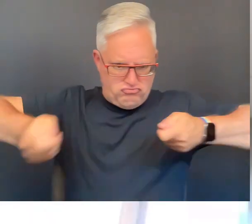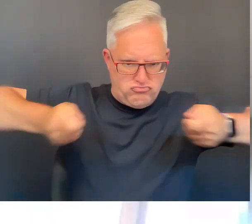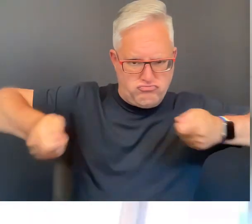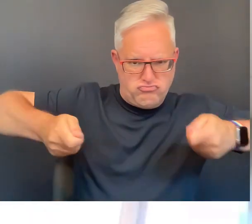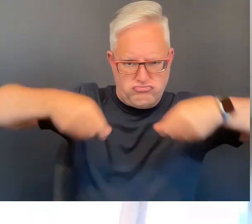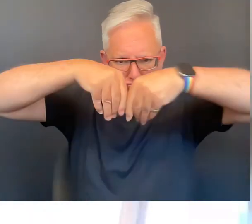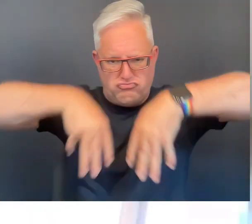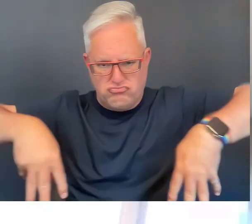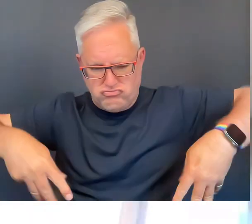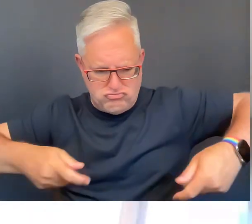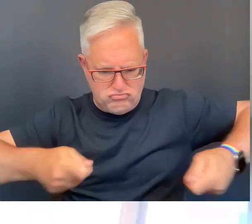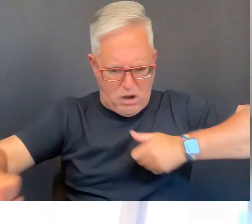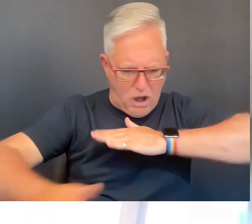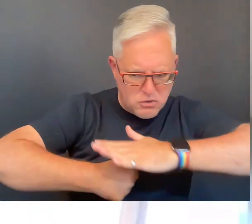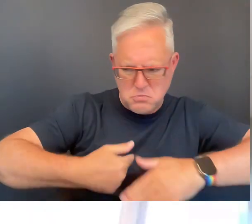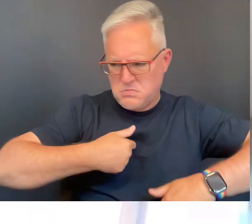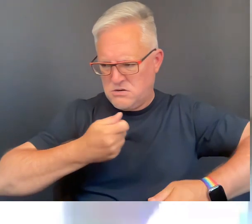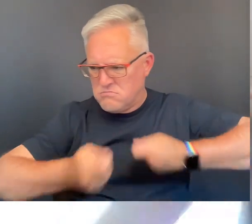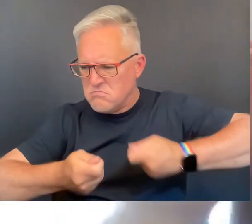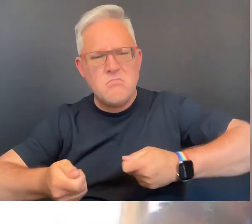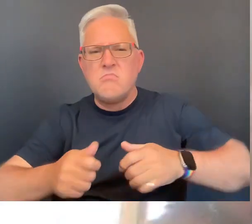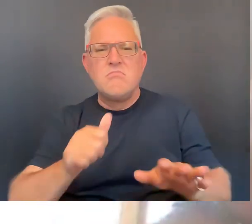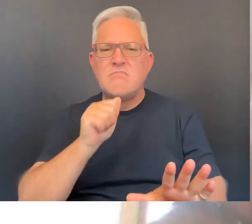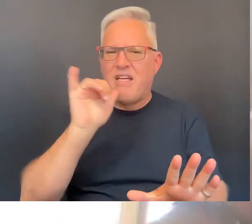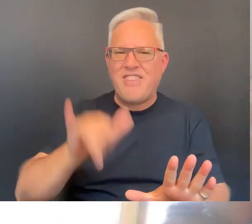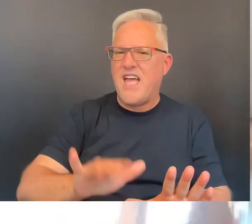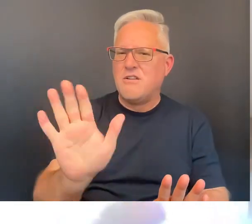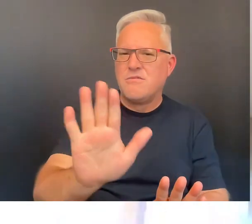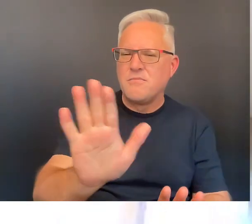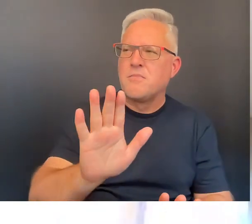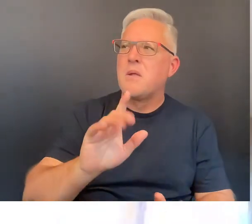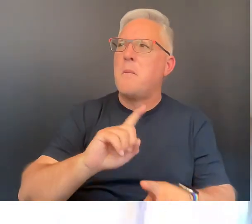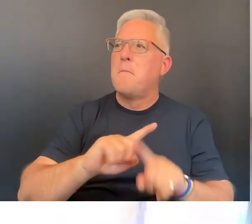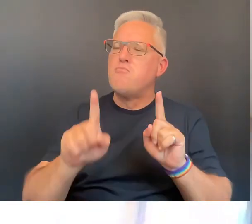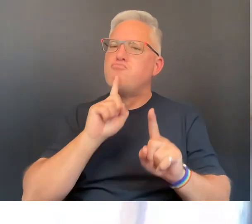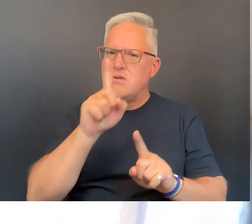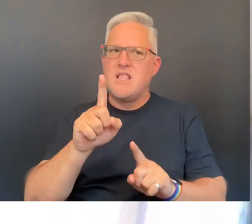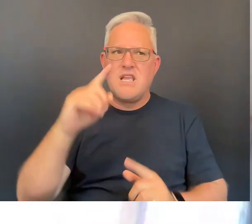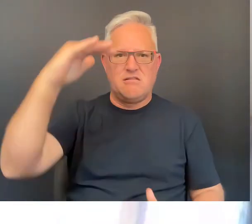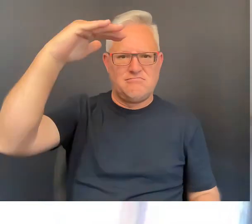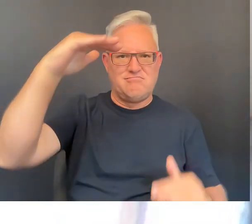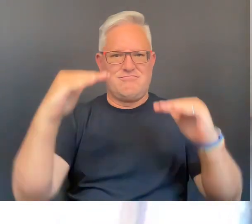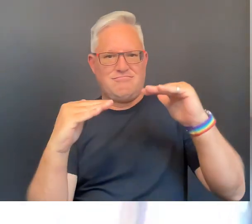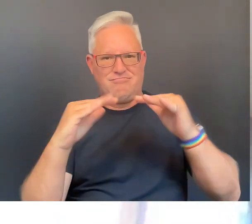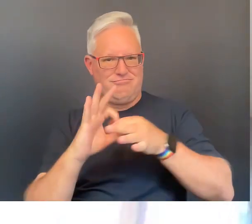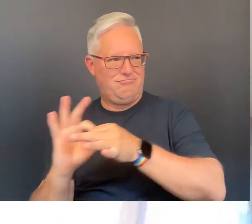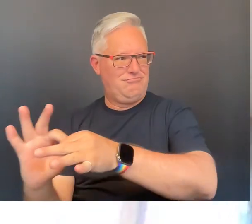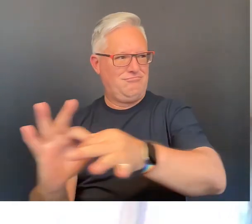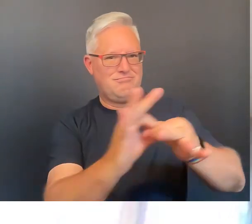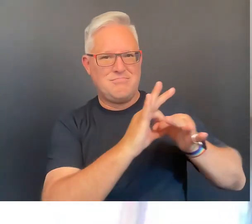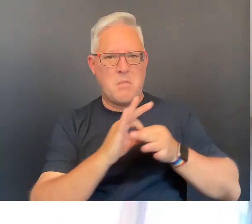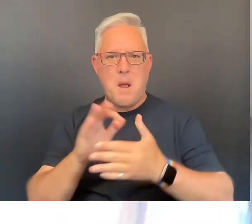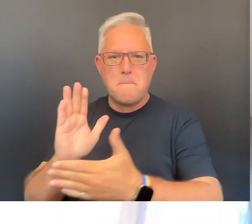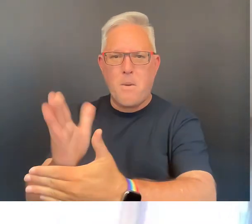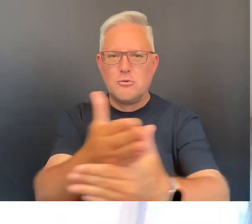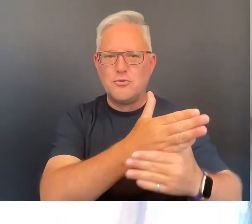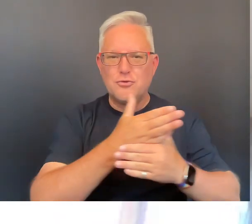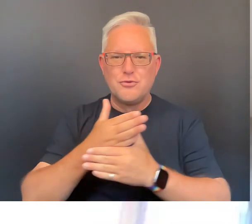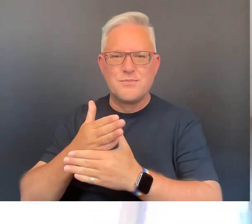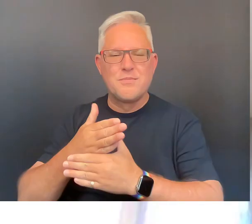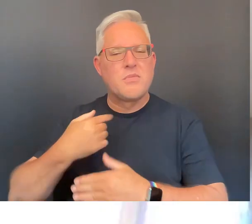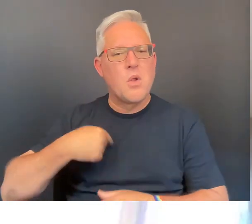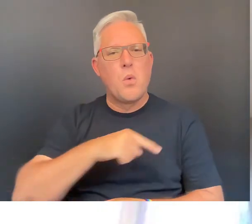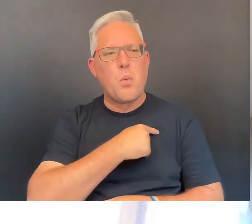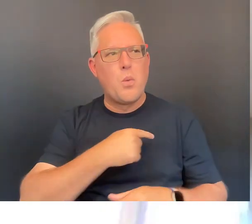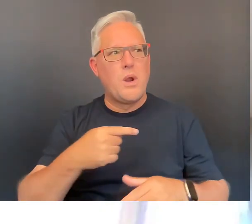partnership. It's not a top-down arrangement, but it's really truly a partnership. and partnership where we are